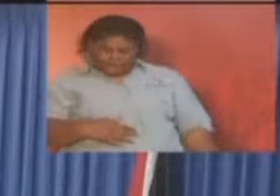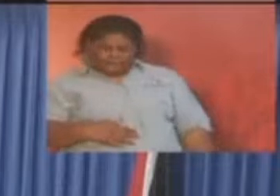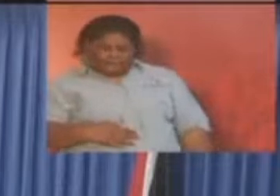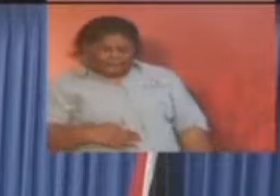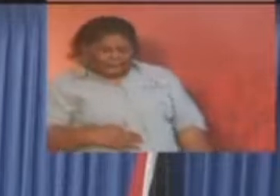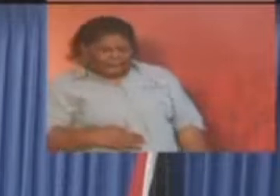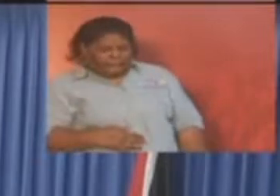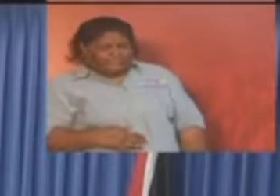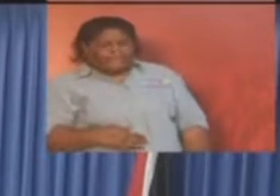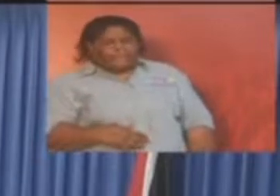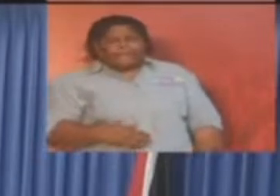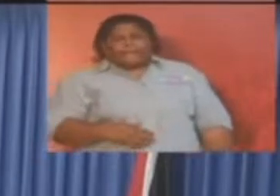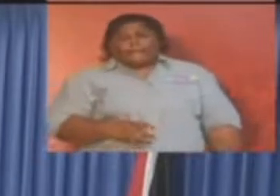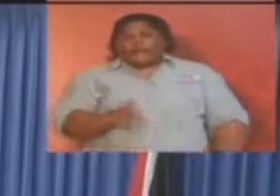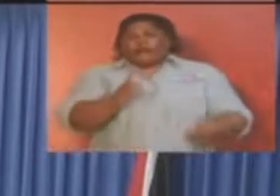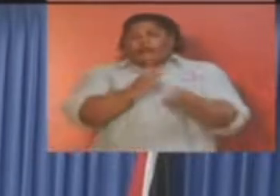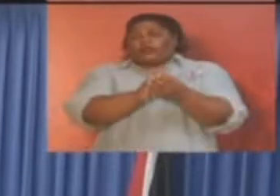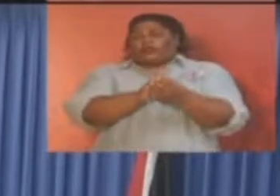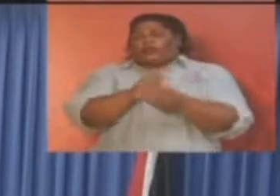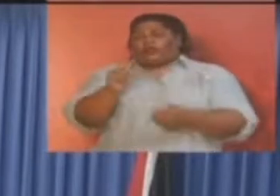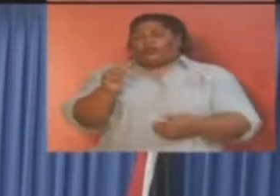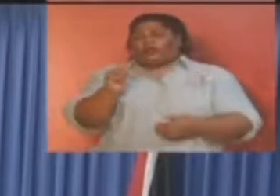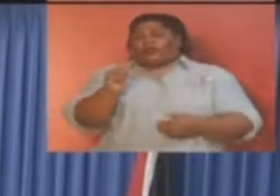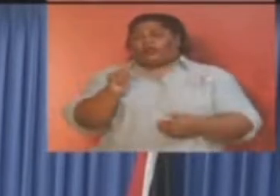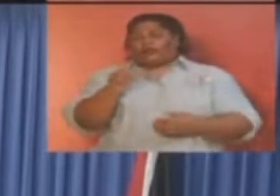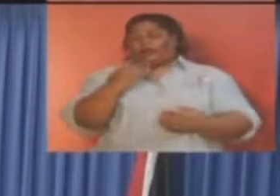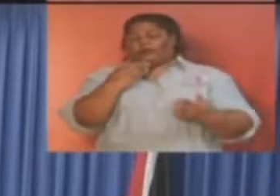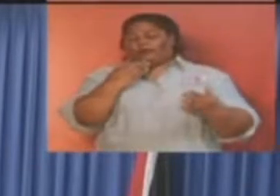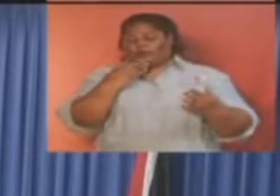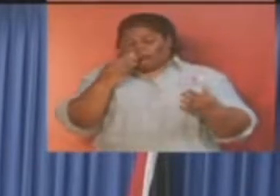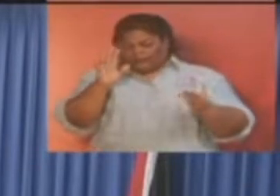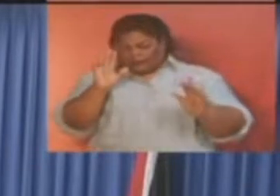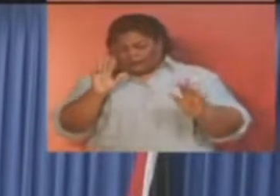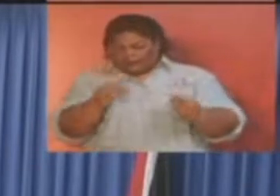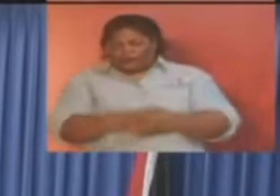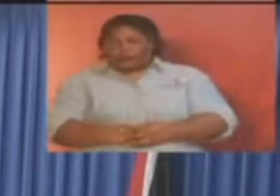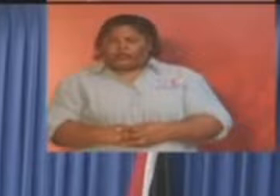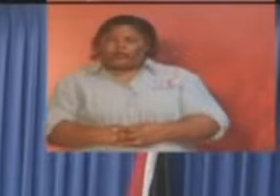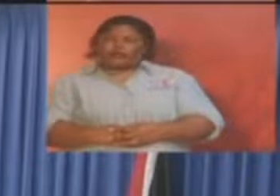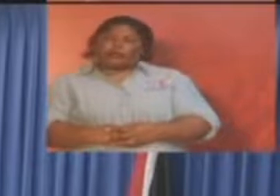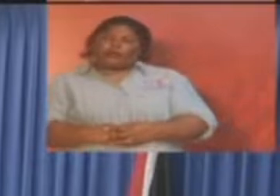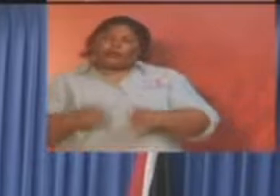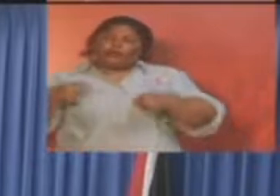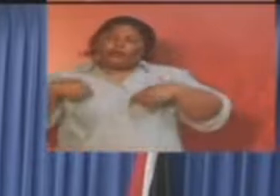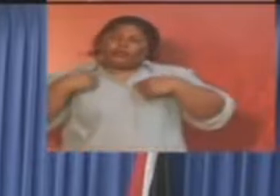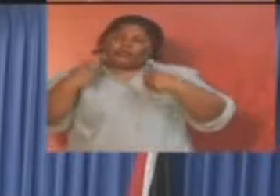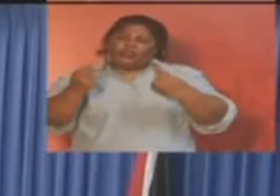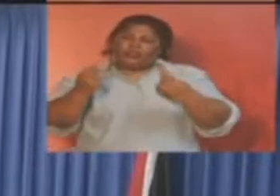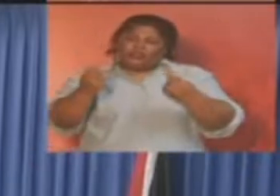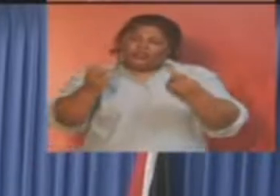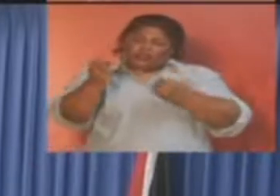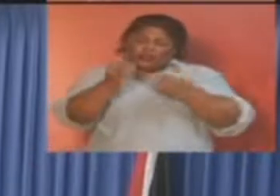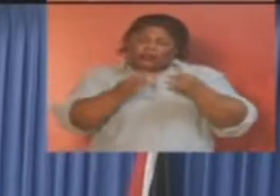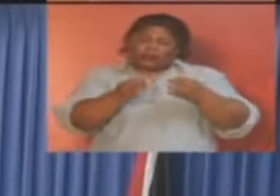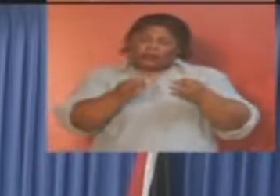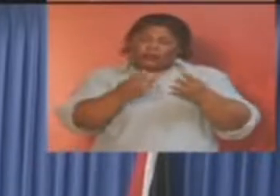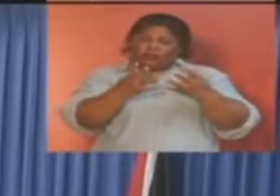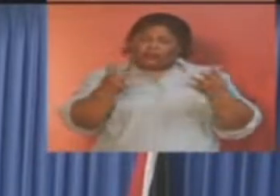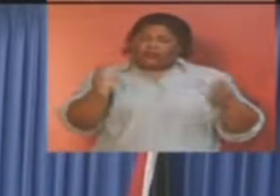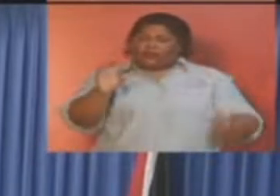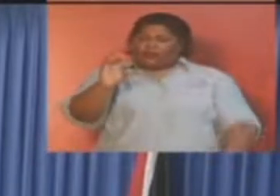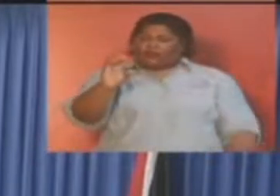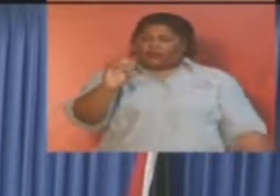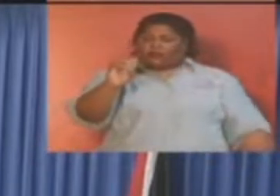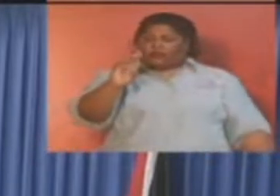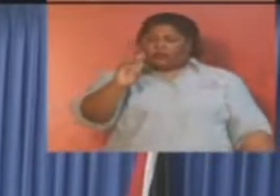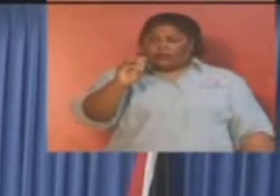Thank you, Dr. Chapman. CMO, in light of what has been presented, I would like you now to take